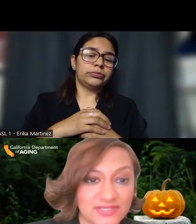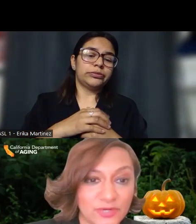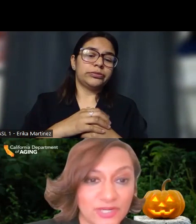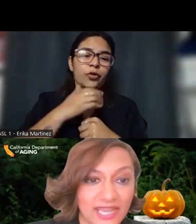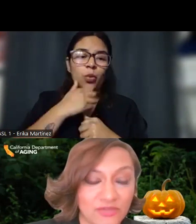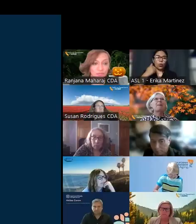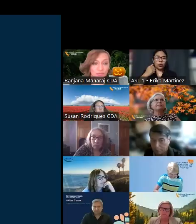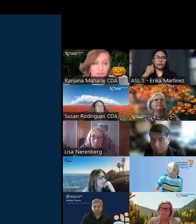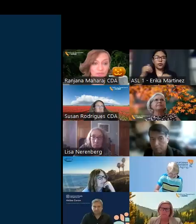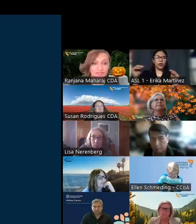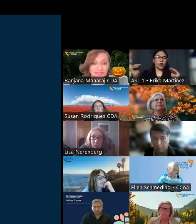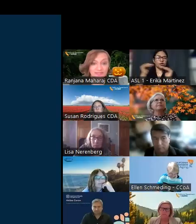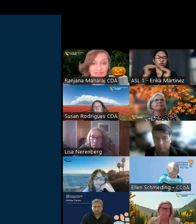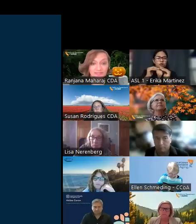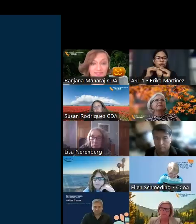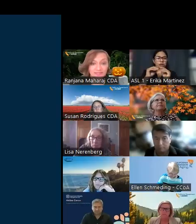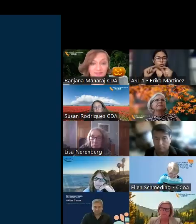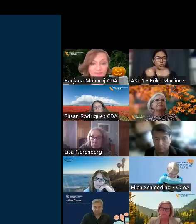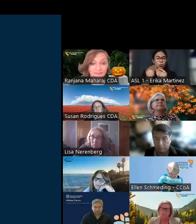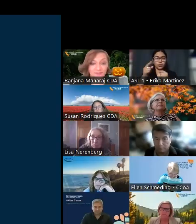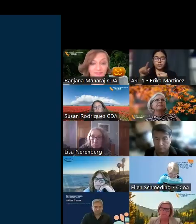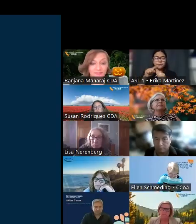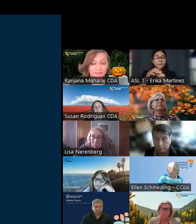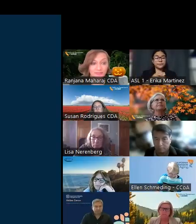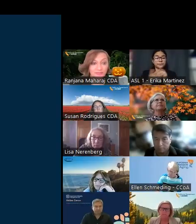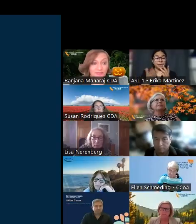Disability Justice Coordinating Council work groups?